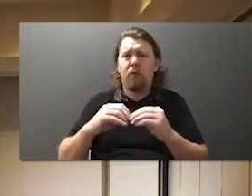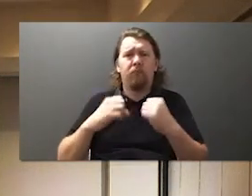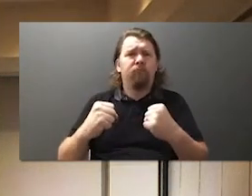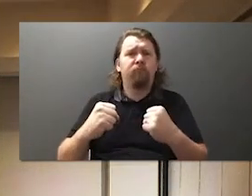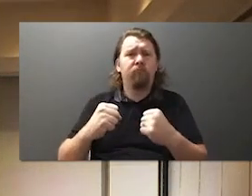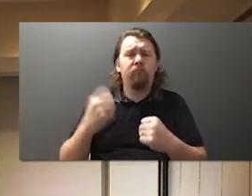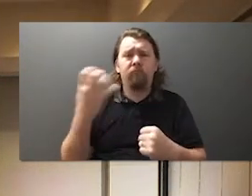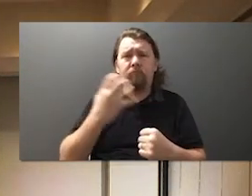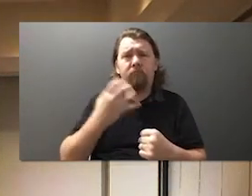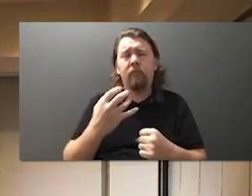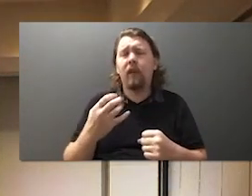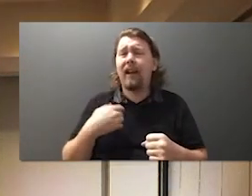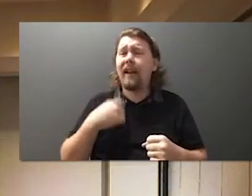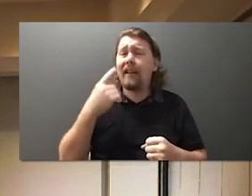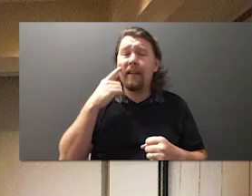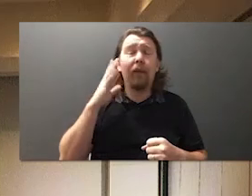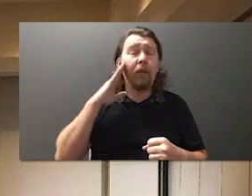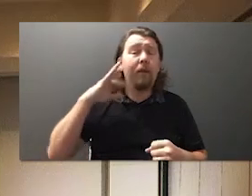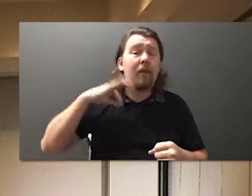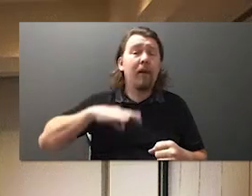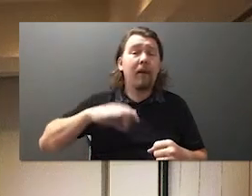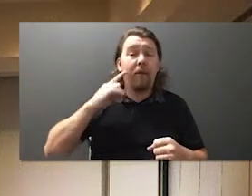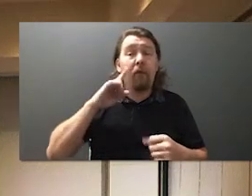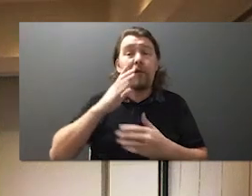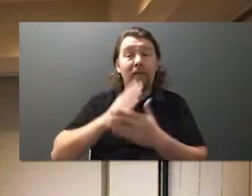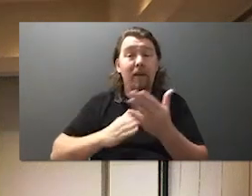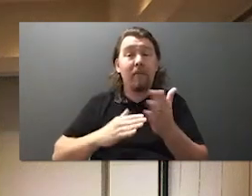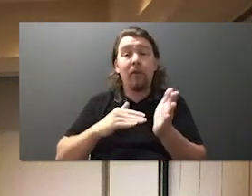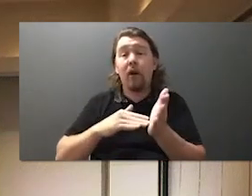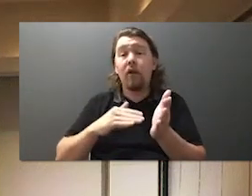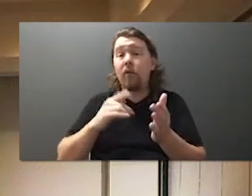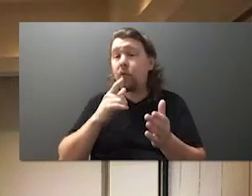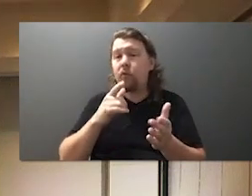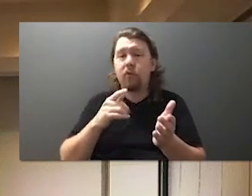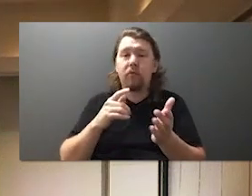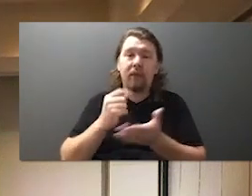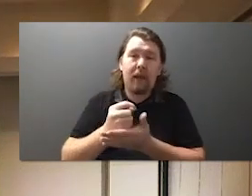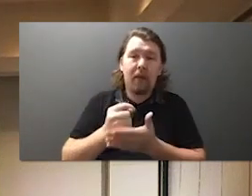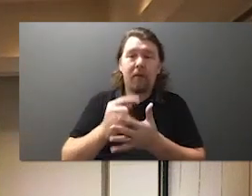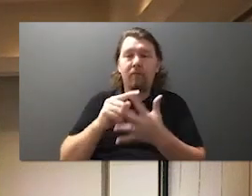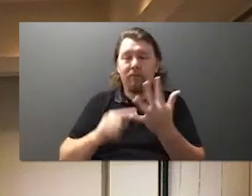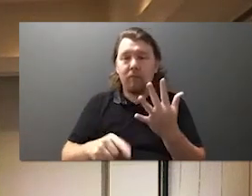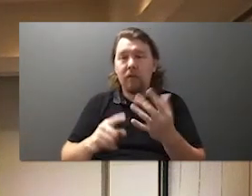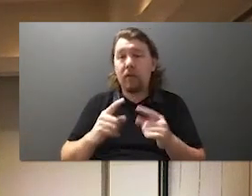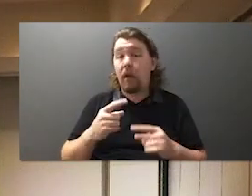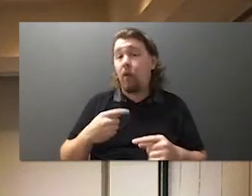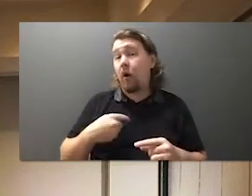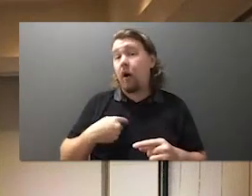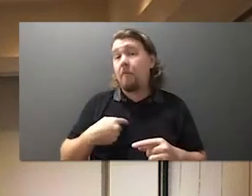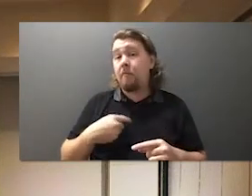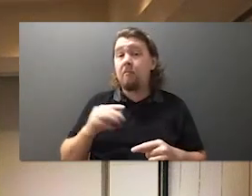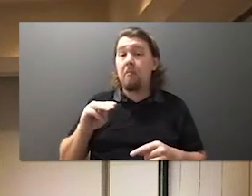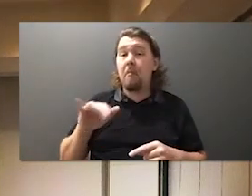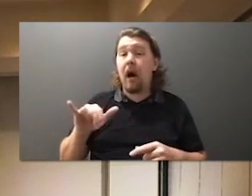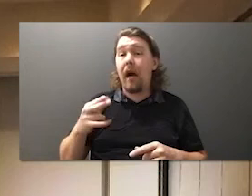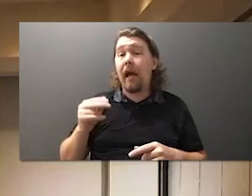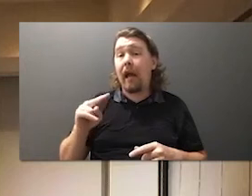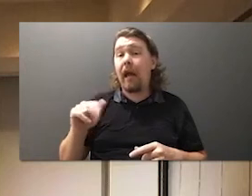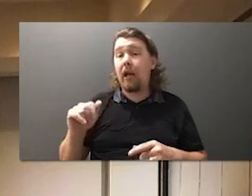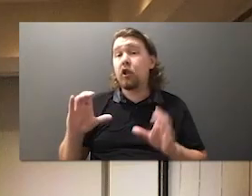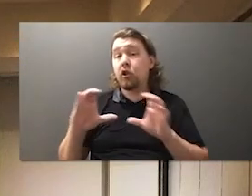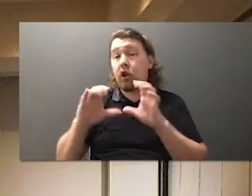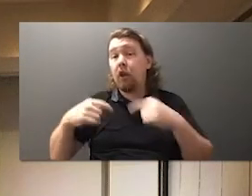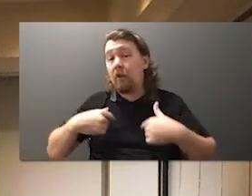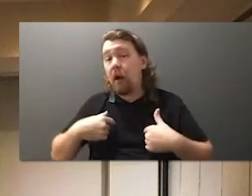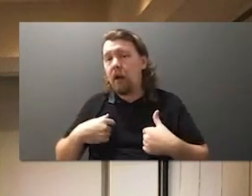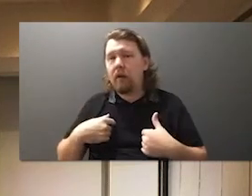on the provider side. And I think it could be actually a benefit for certain providers to say that, they're MyHANA certified or something to